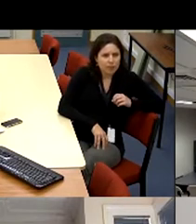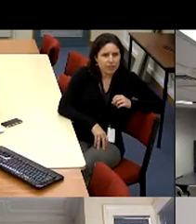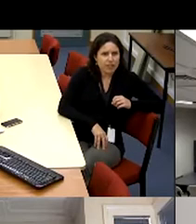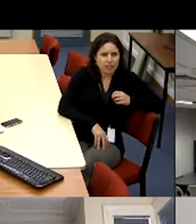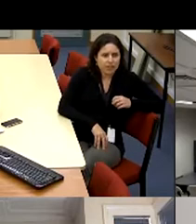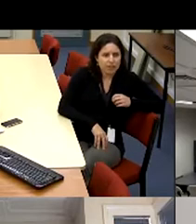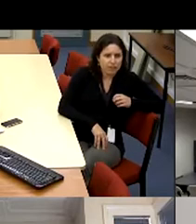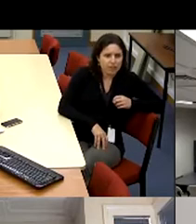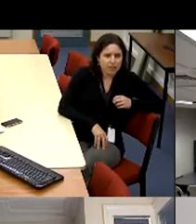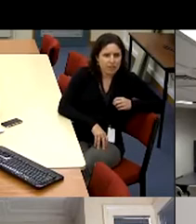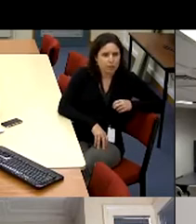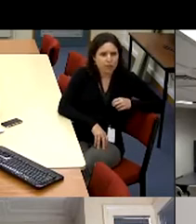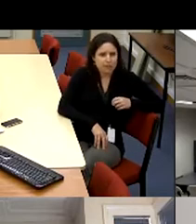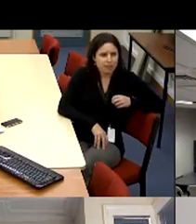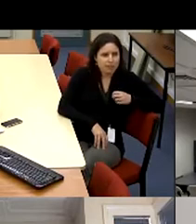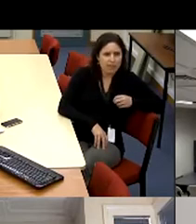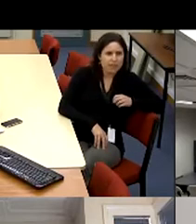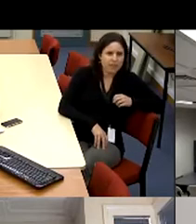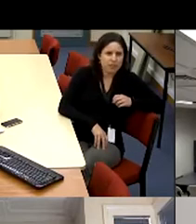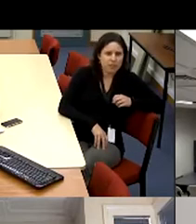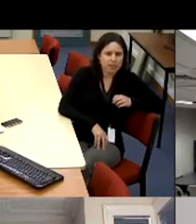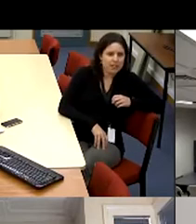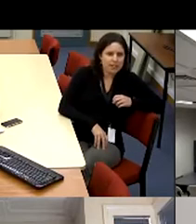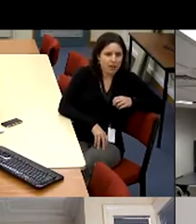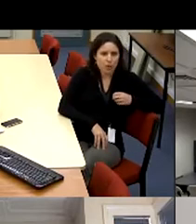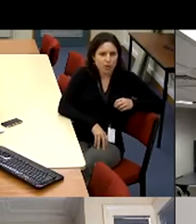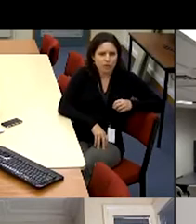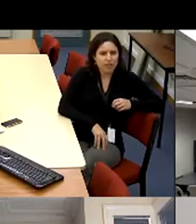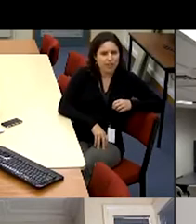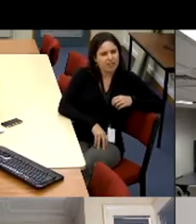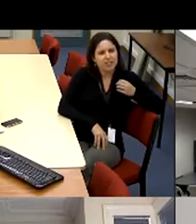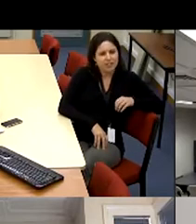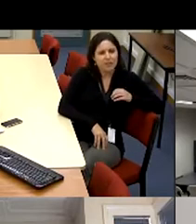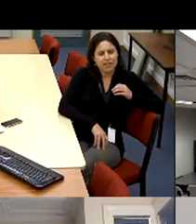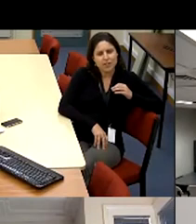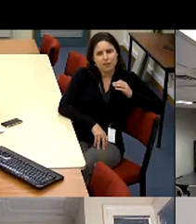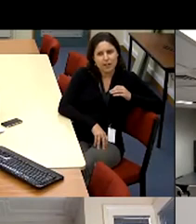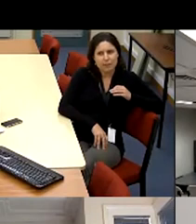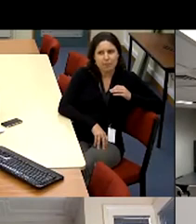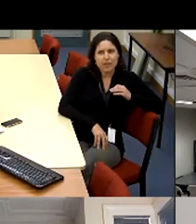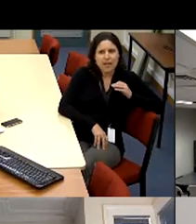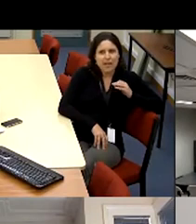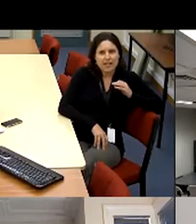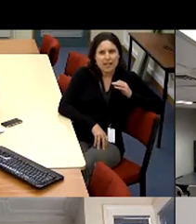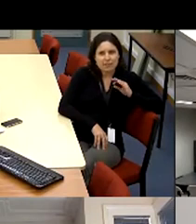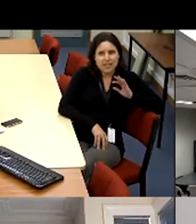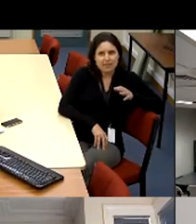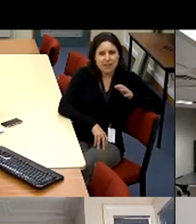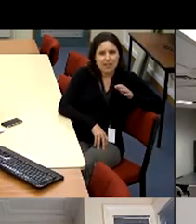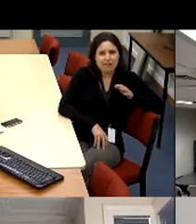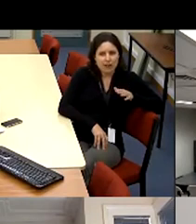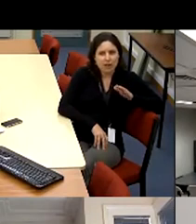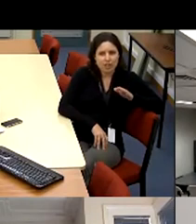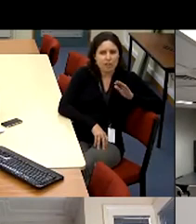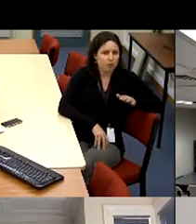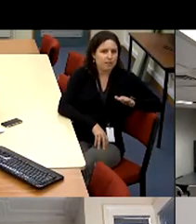word refugee? She's not a refugee anymore. You know, she's been in this country for years. So why would she? And so for him seeing that,